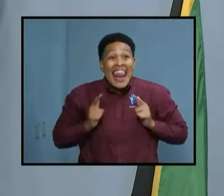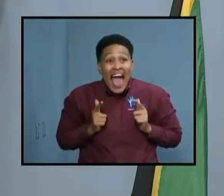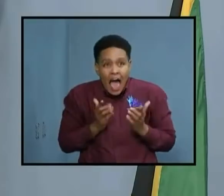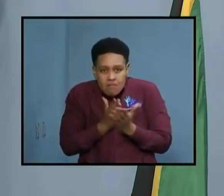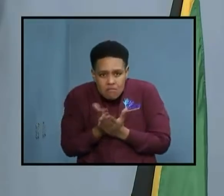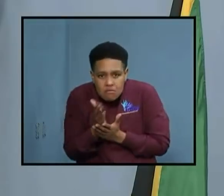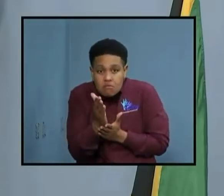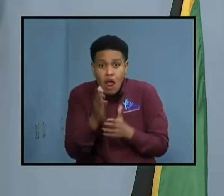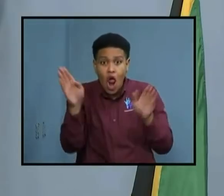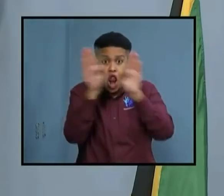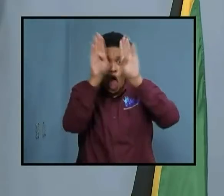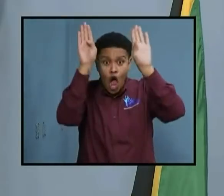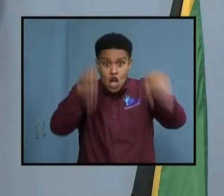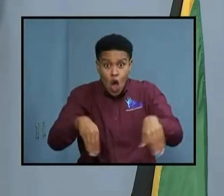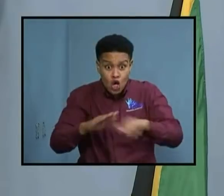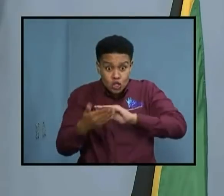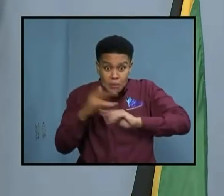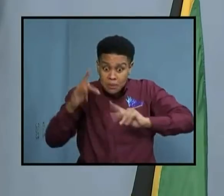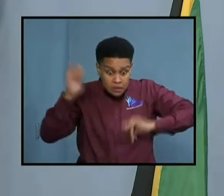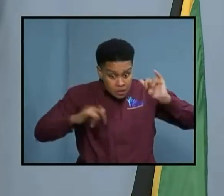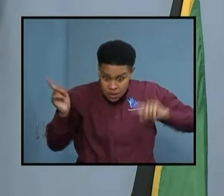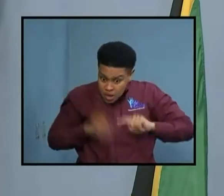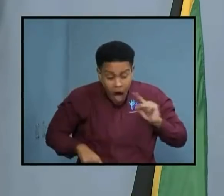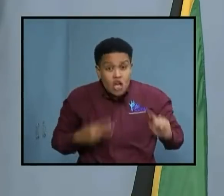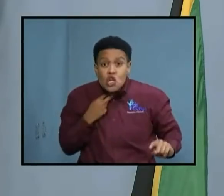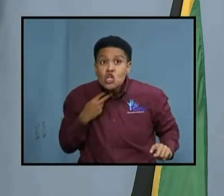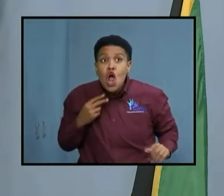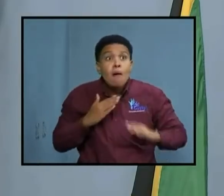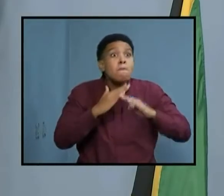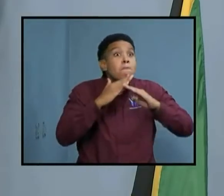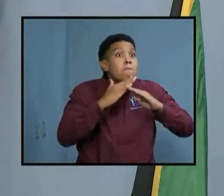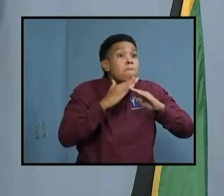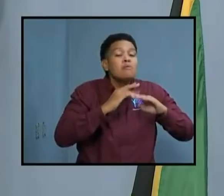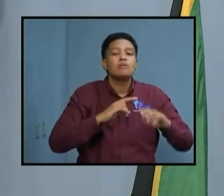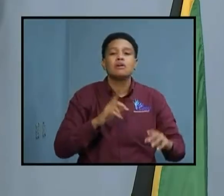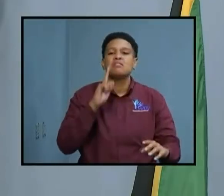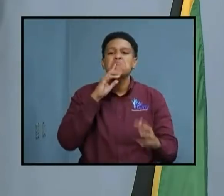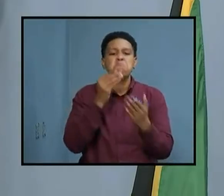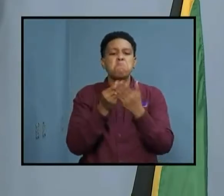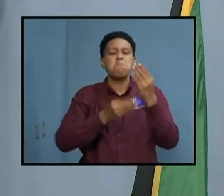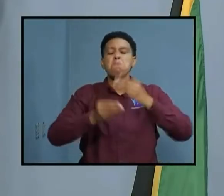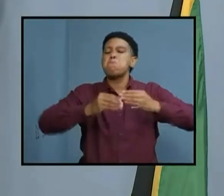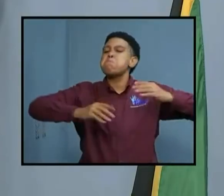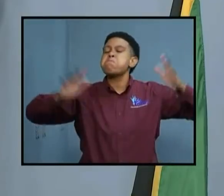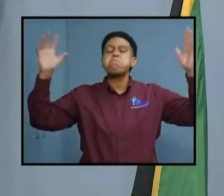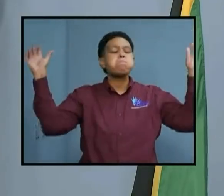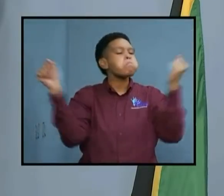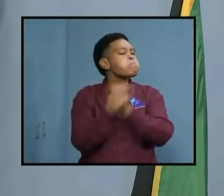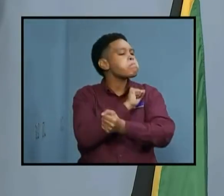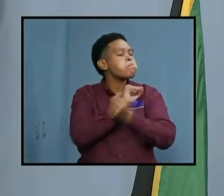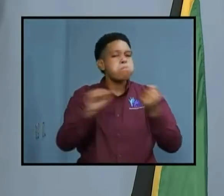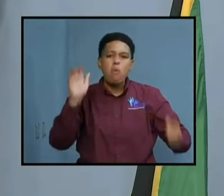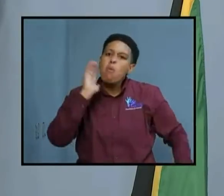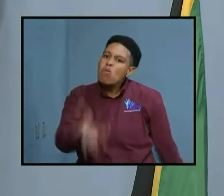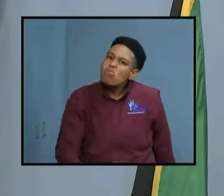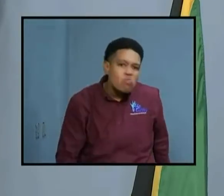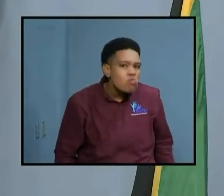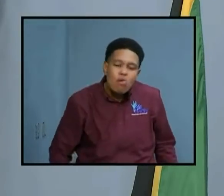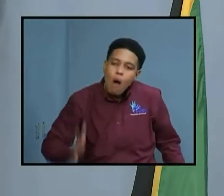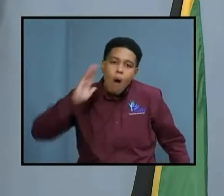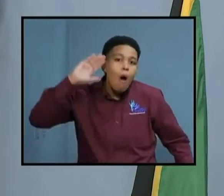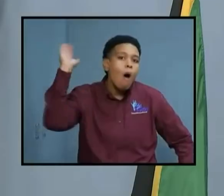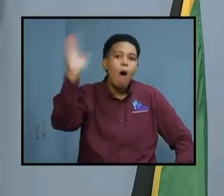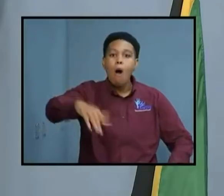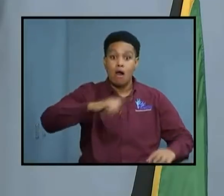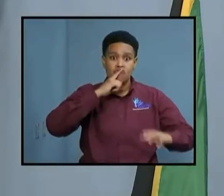a devastating impact on the economy. In fact, all the measures that restrict movement, including curfews,